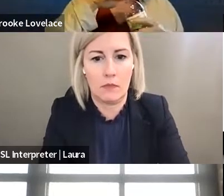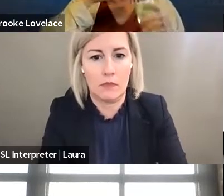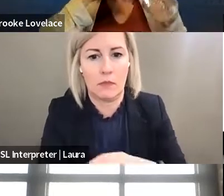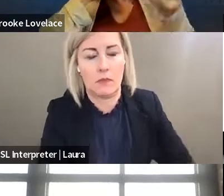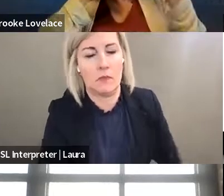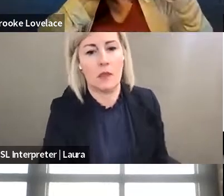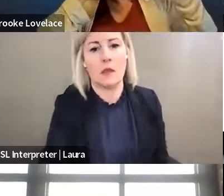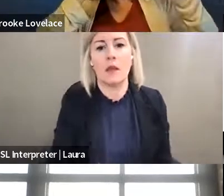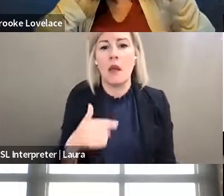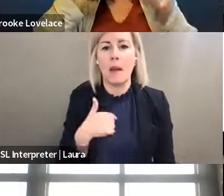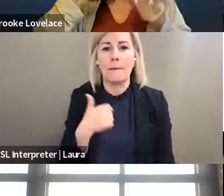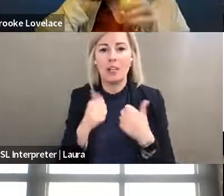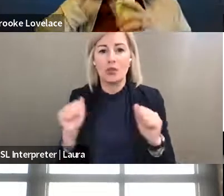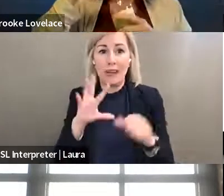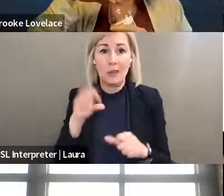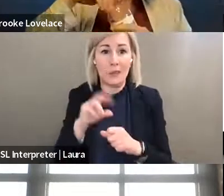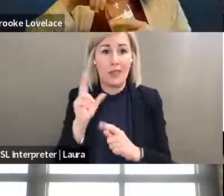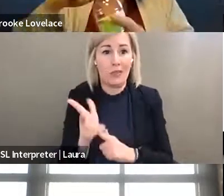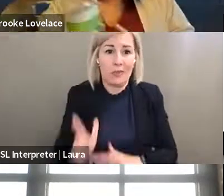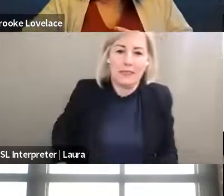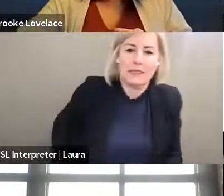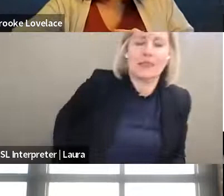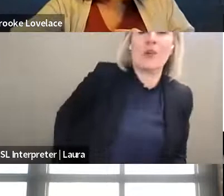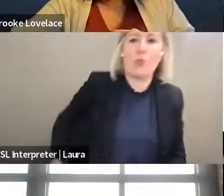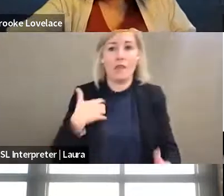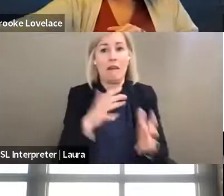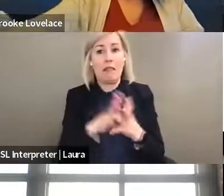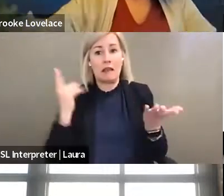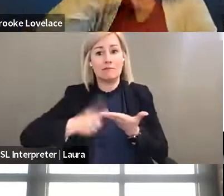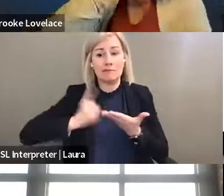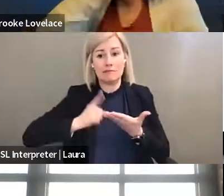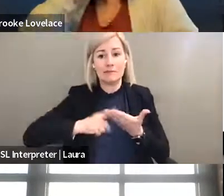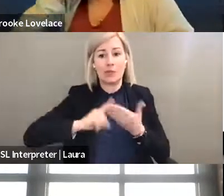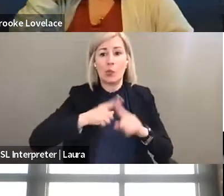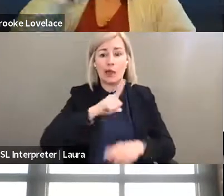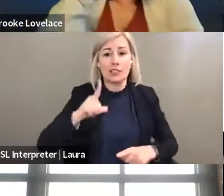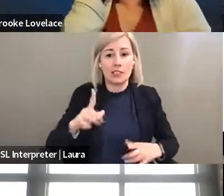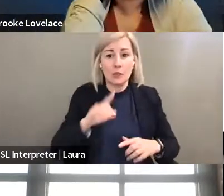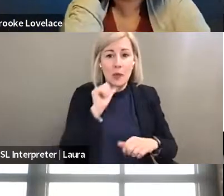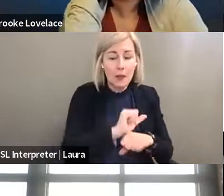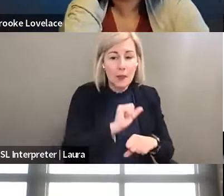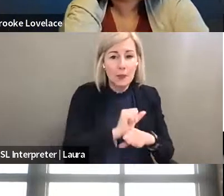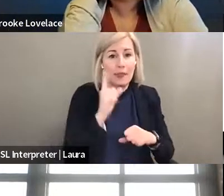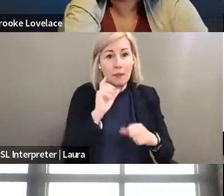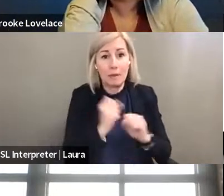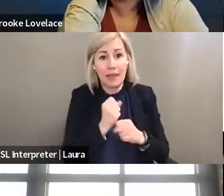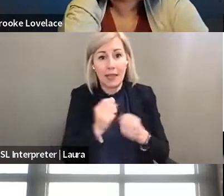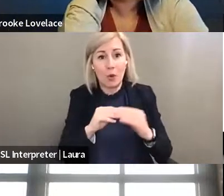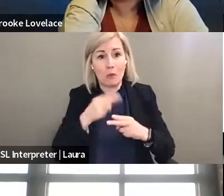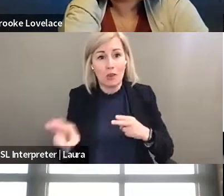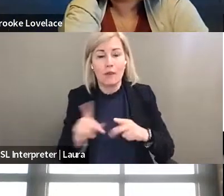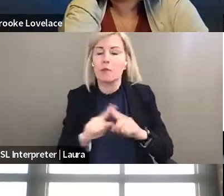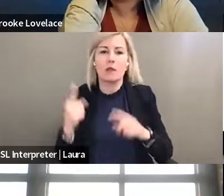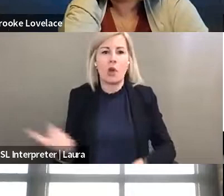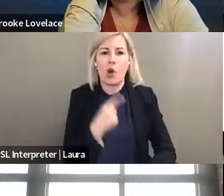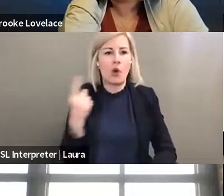try to do that in about 3 minutes. We had a lot to cover today, and when the legislators weren't working, you'd think we could make this a little more brief, but there's always,